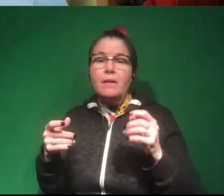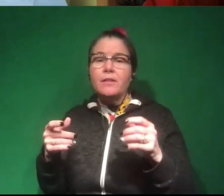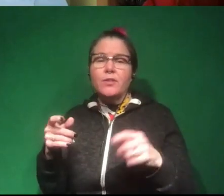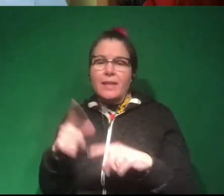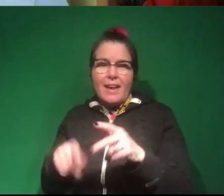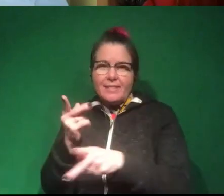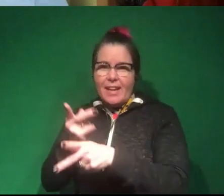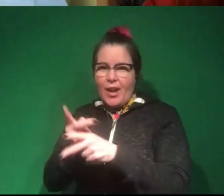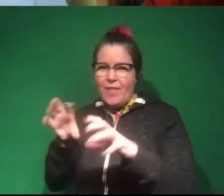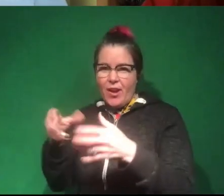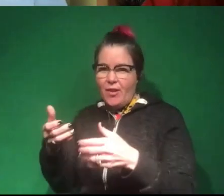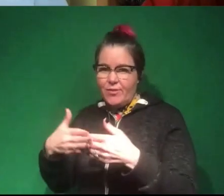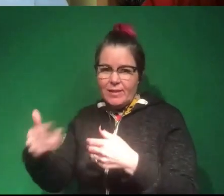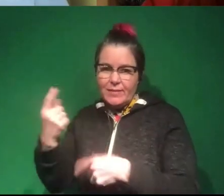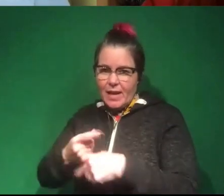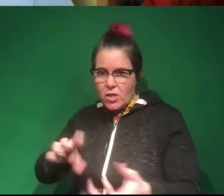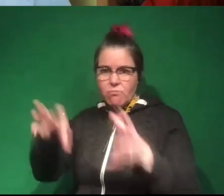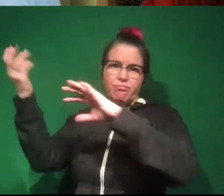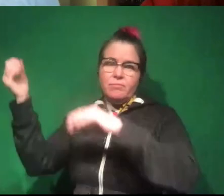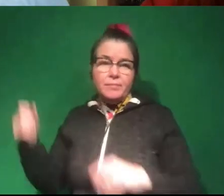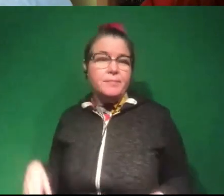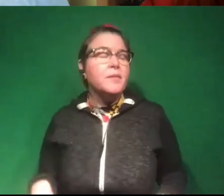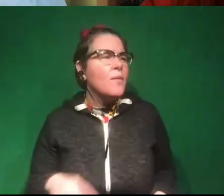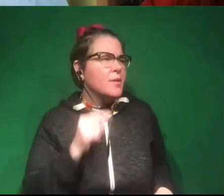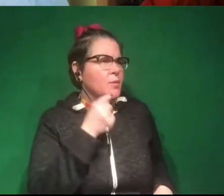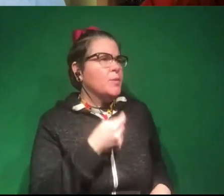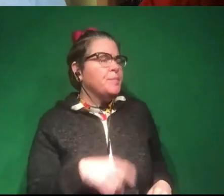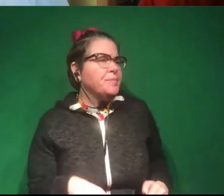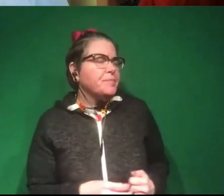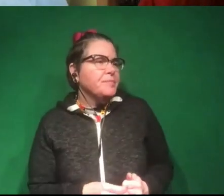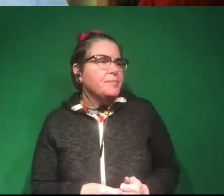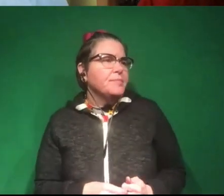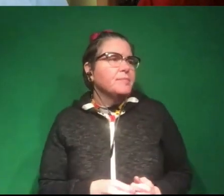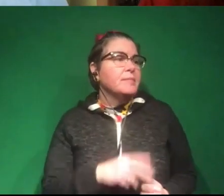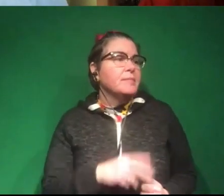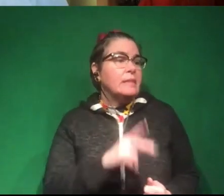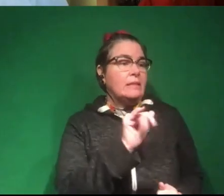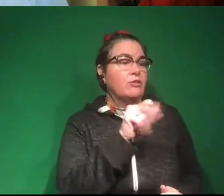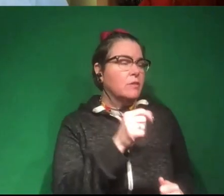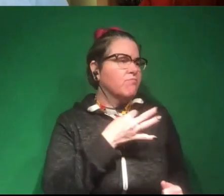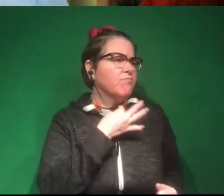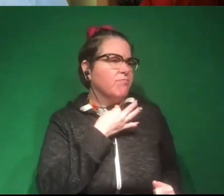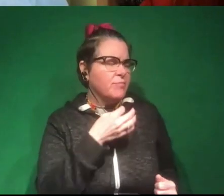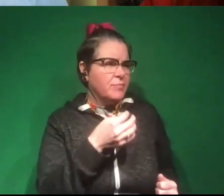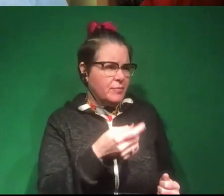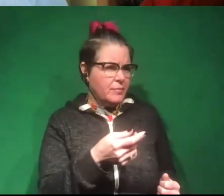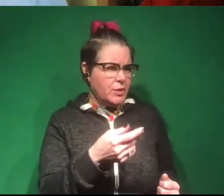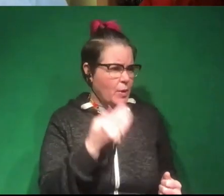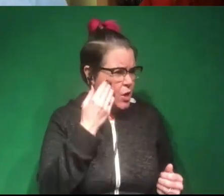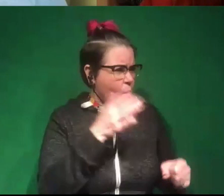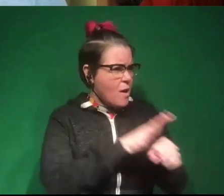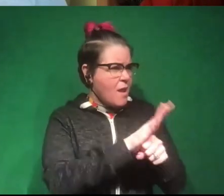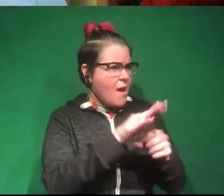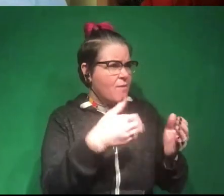difficult. Wow. That's cool. So Kira would like to know, do we know enough about ants to create